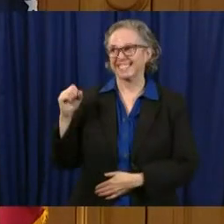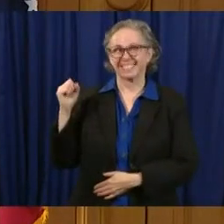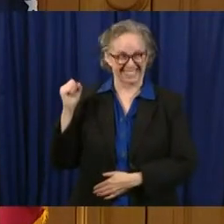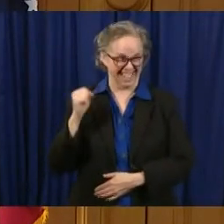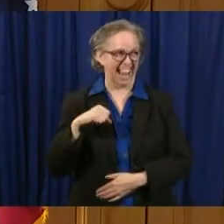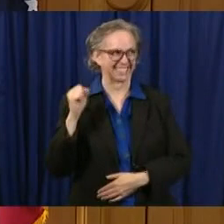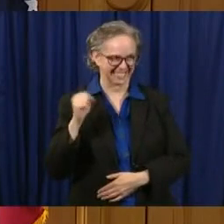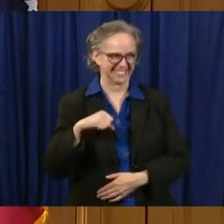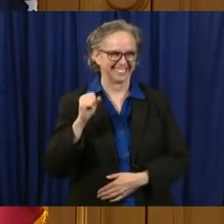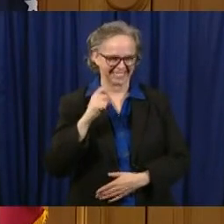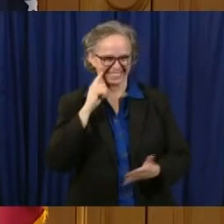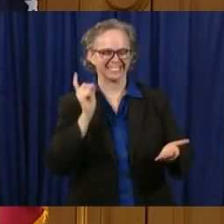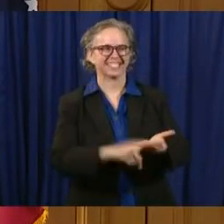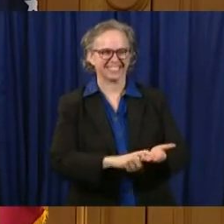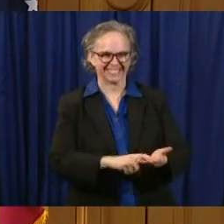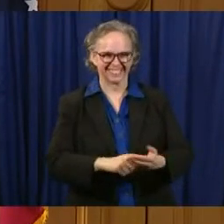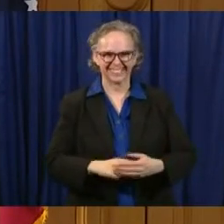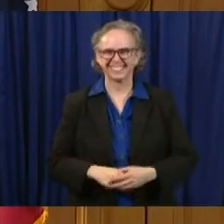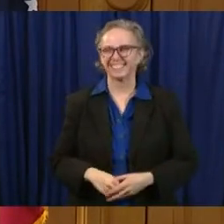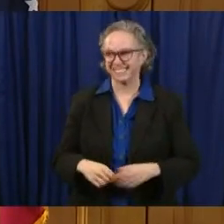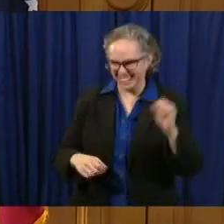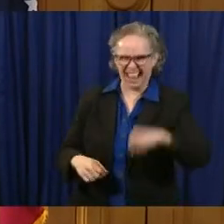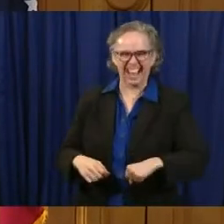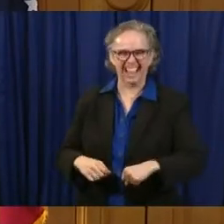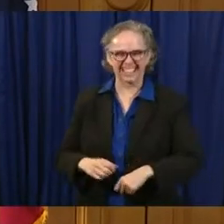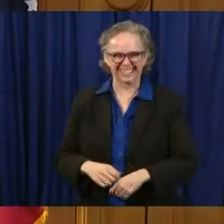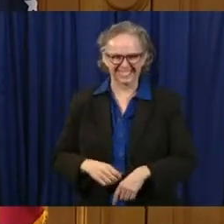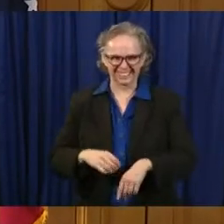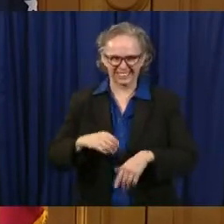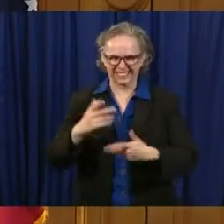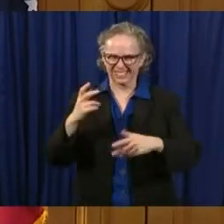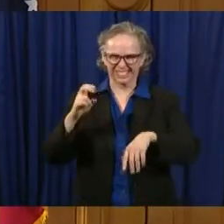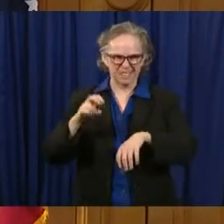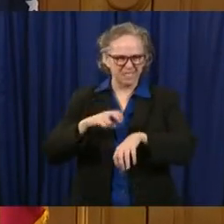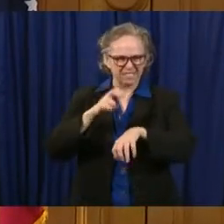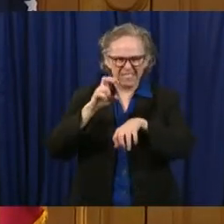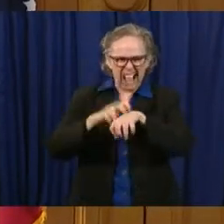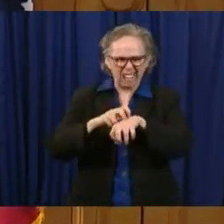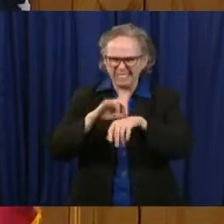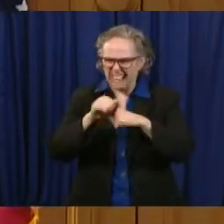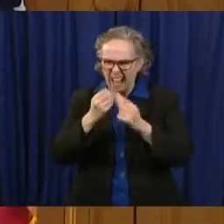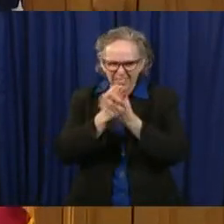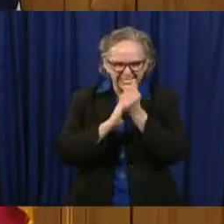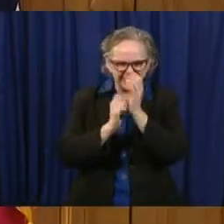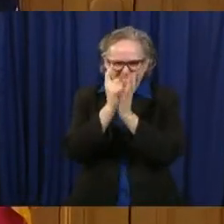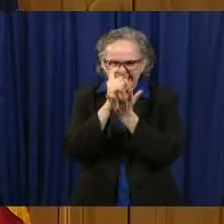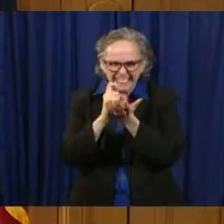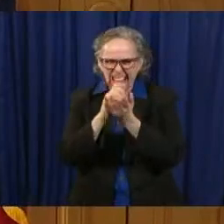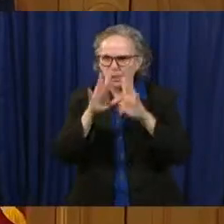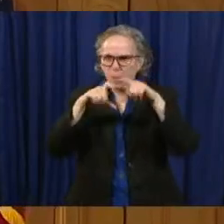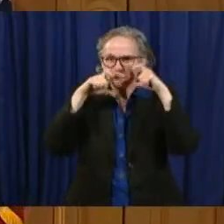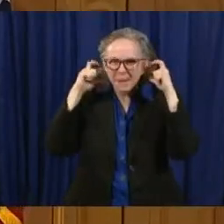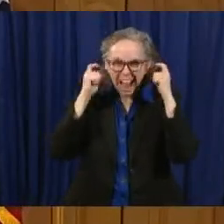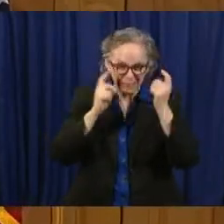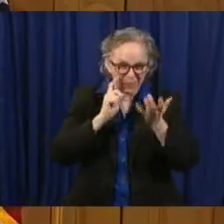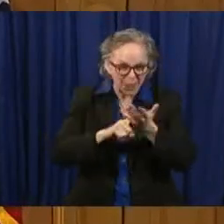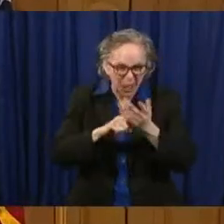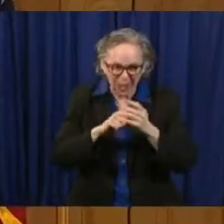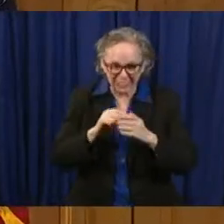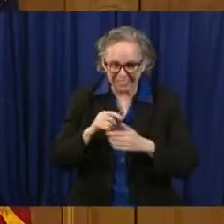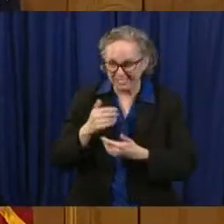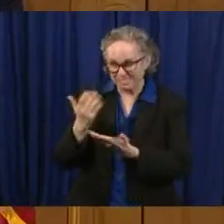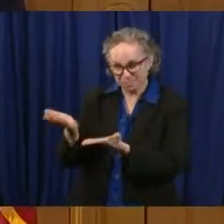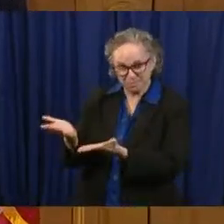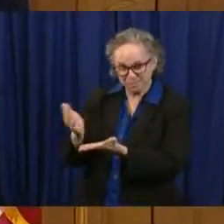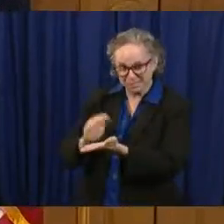COVID. Yes, the virus is there, sanitizer's there, masks are there. I think even Dr. Acton was there as well. I